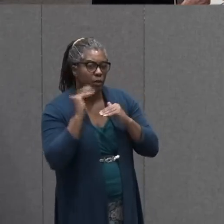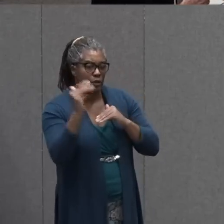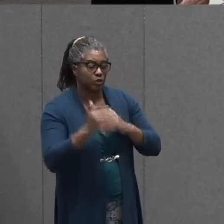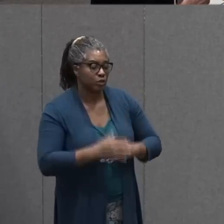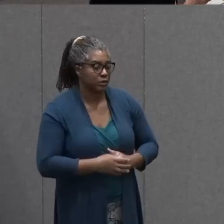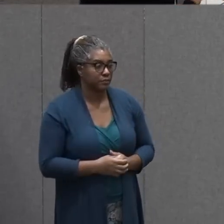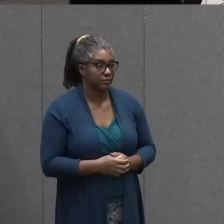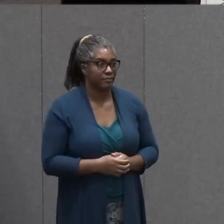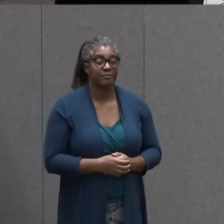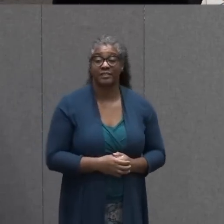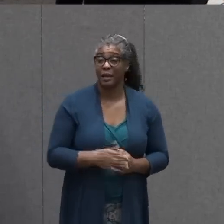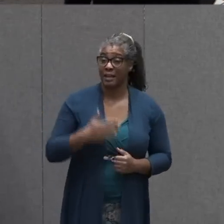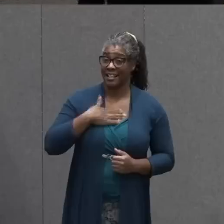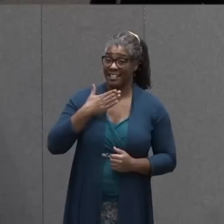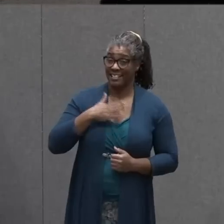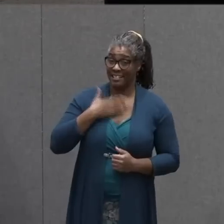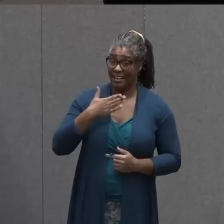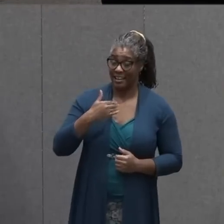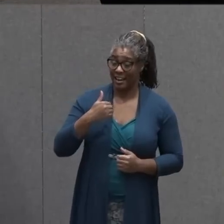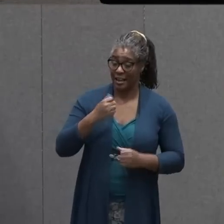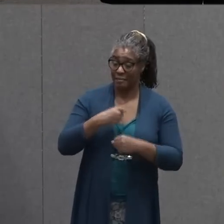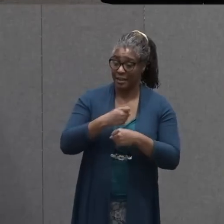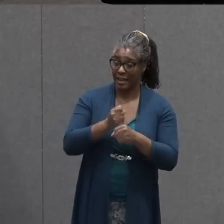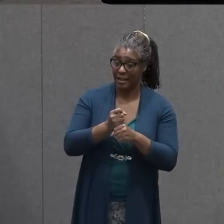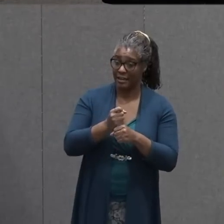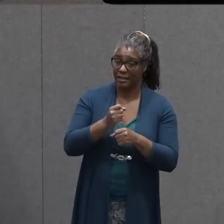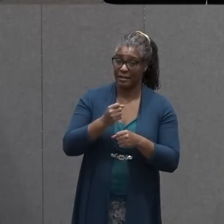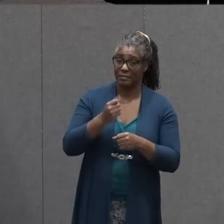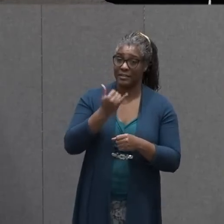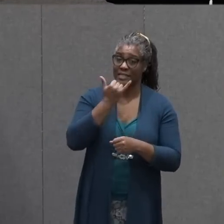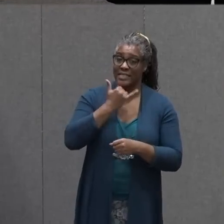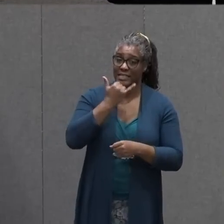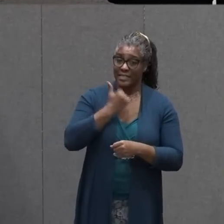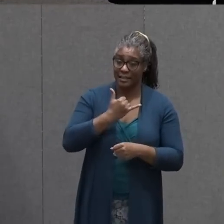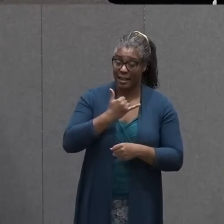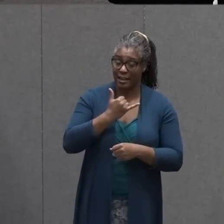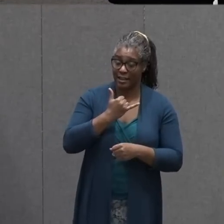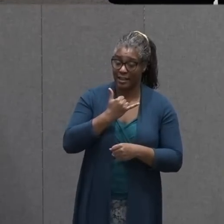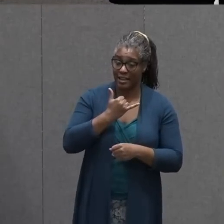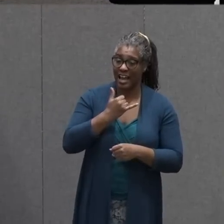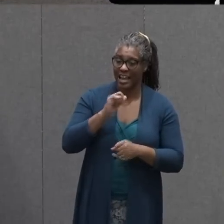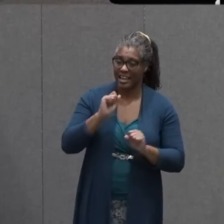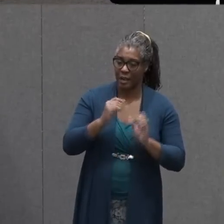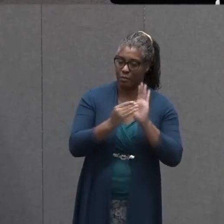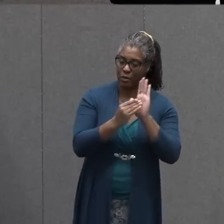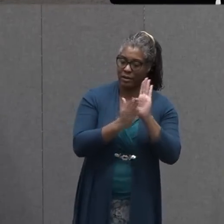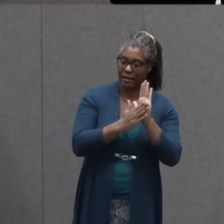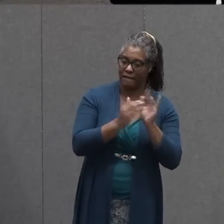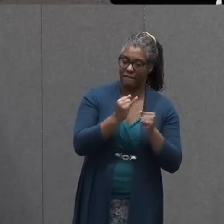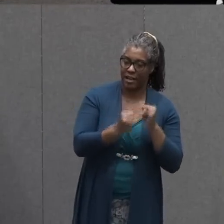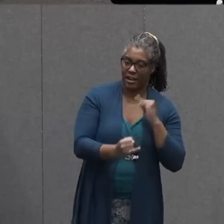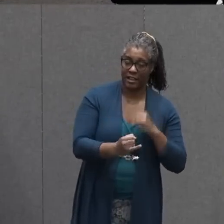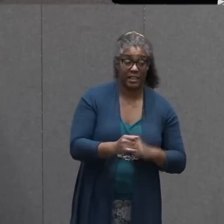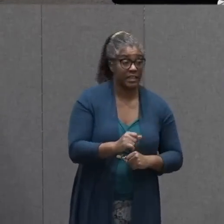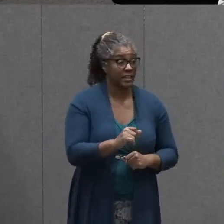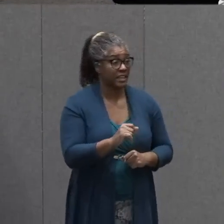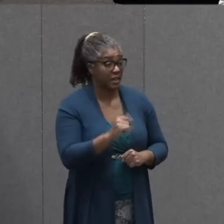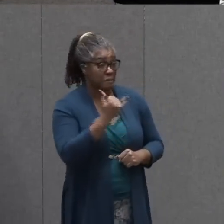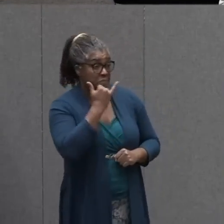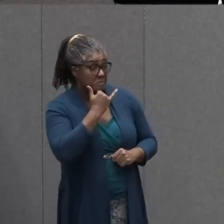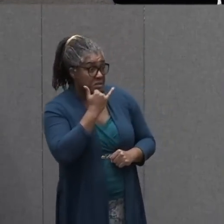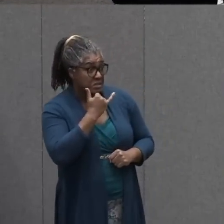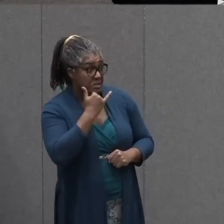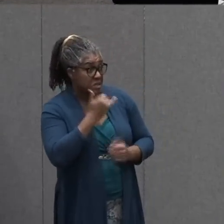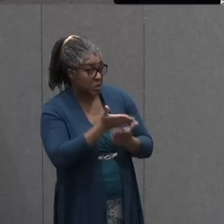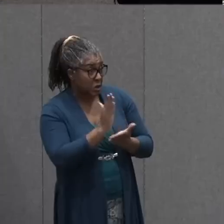mistake. So, because then I can put finally. Finally. And is it okay to make mistakes? I hope so. It sure is. 'Cause I make a lot